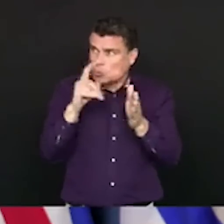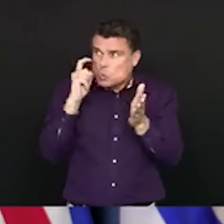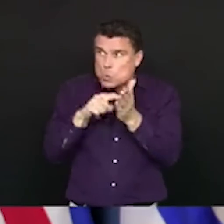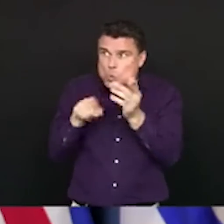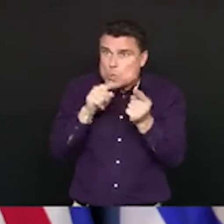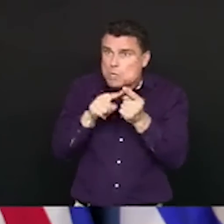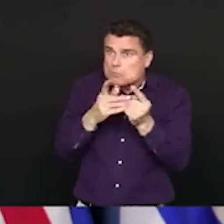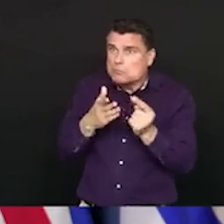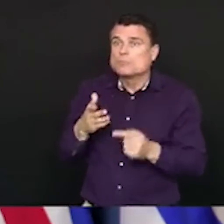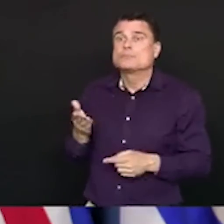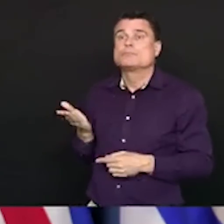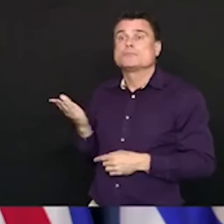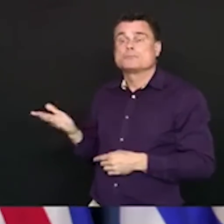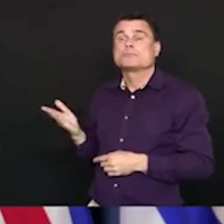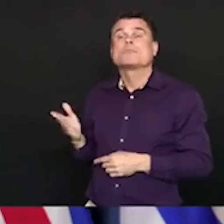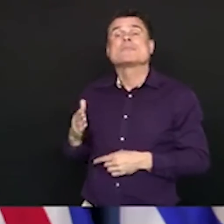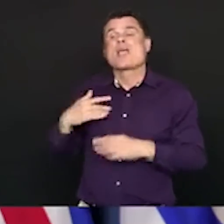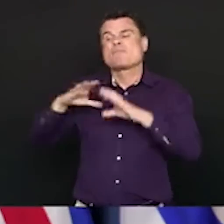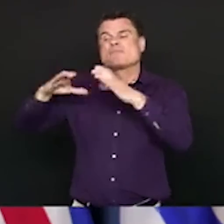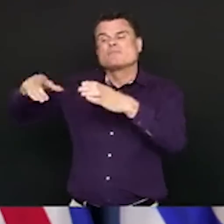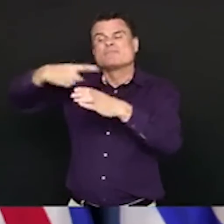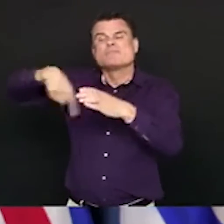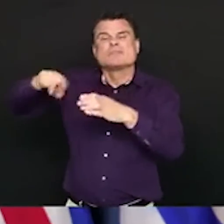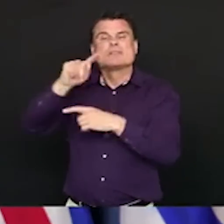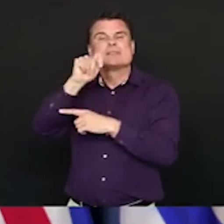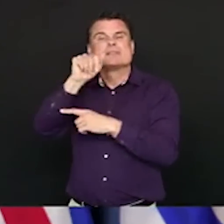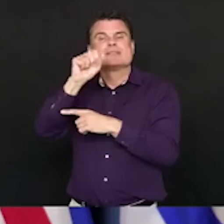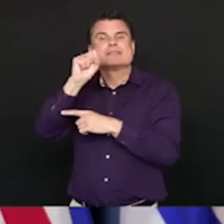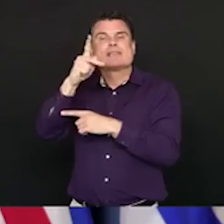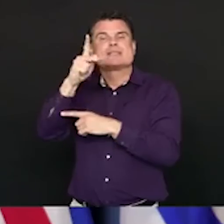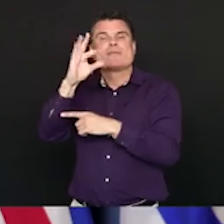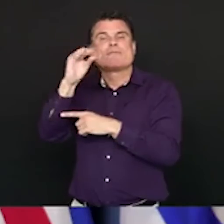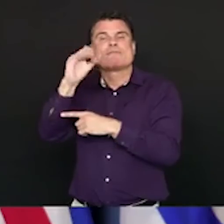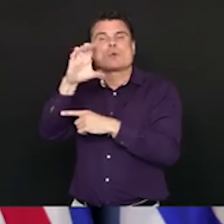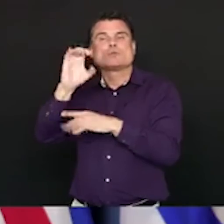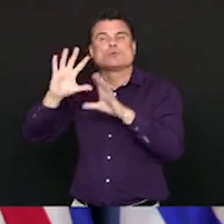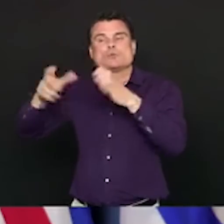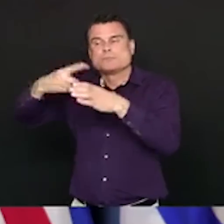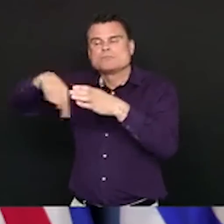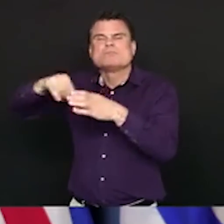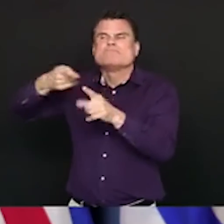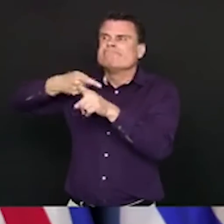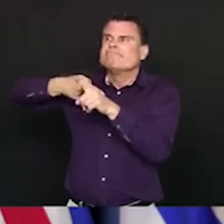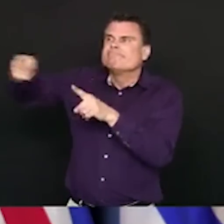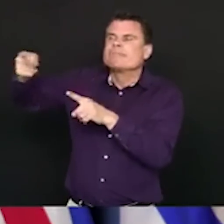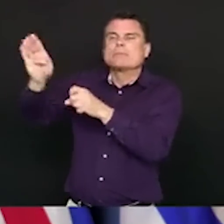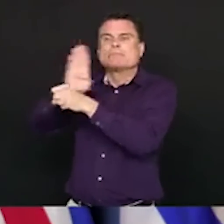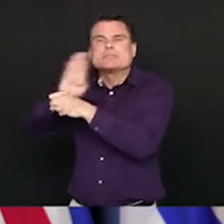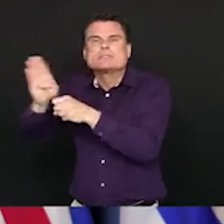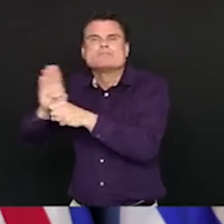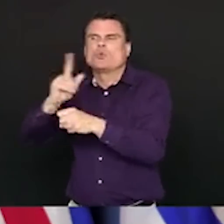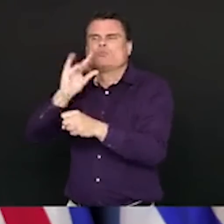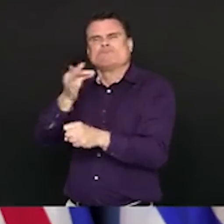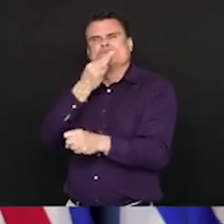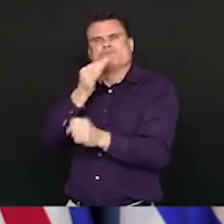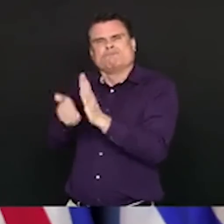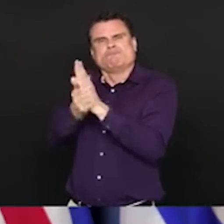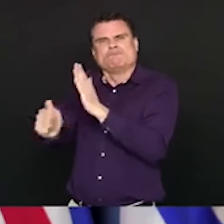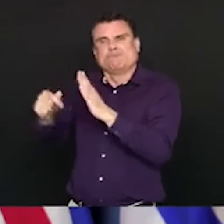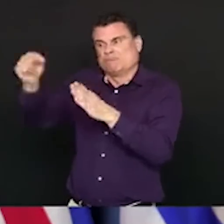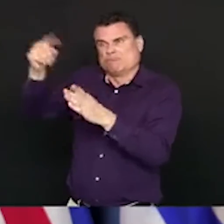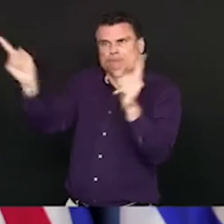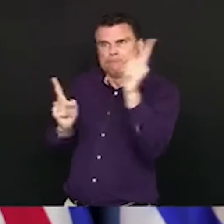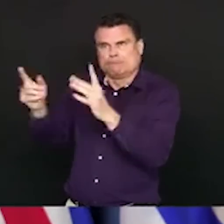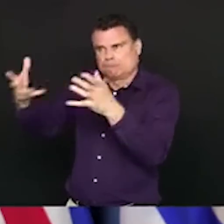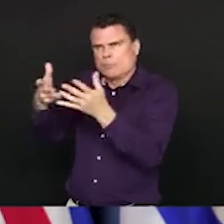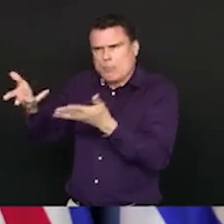are rebooting their analysis of what the Canadian economy is going to do, what's going to happen here in British Columbia. You have access to